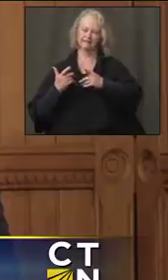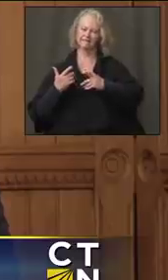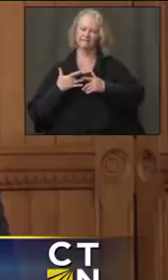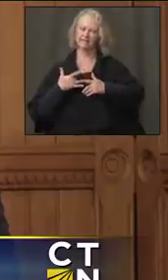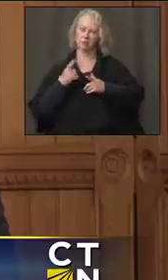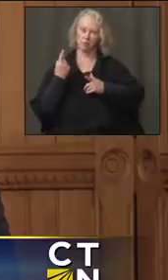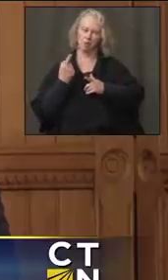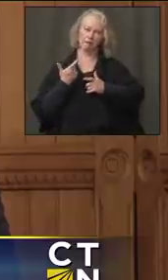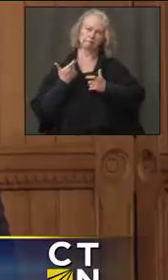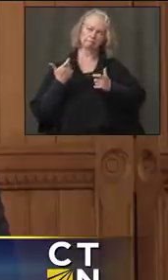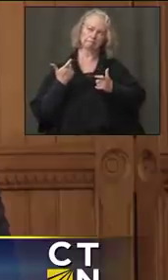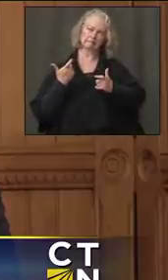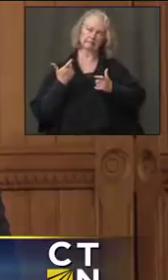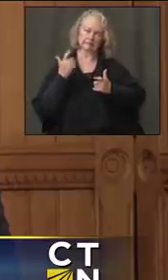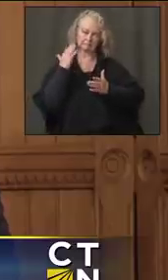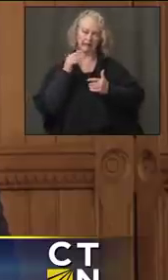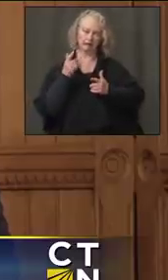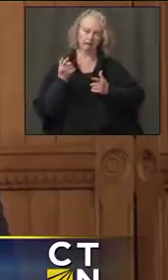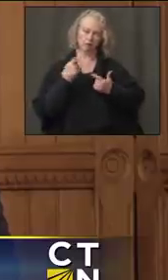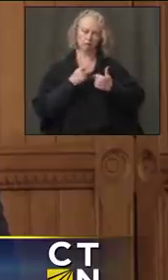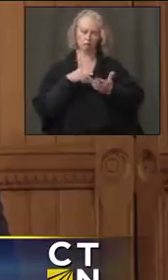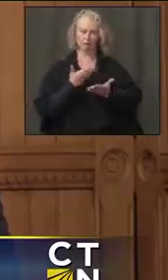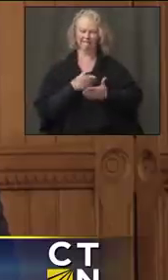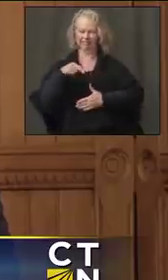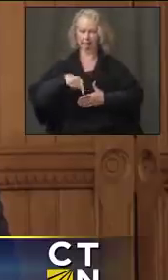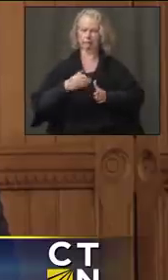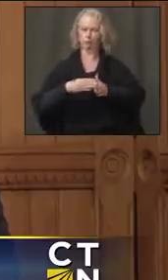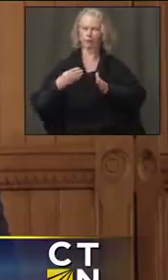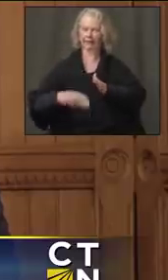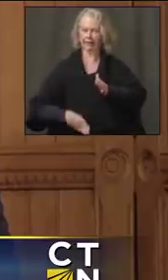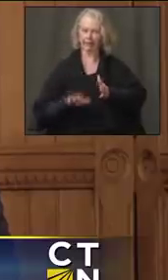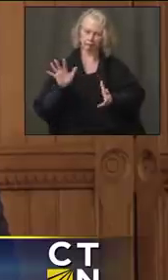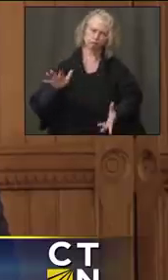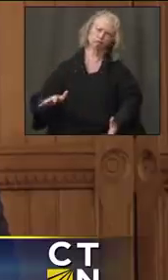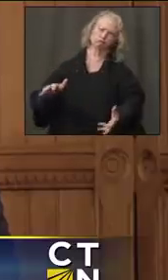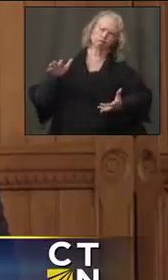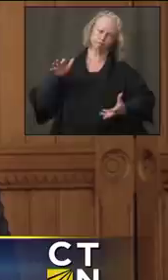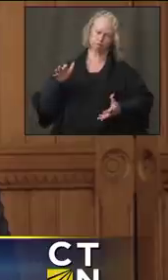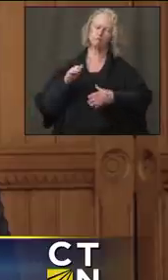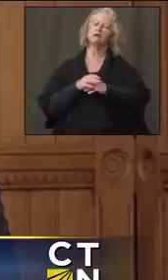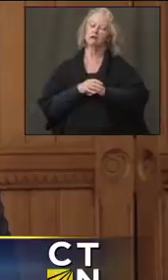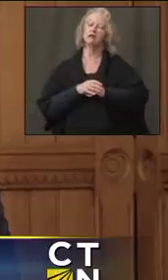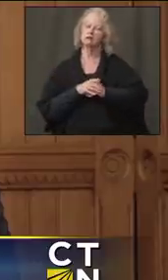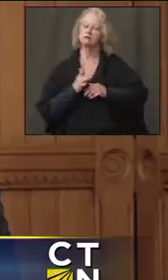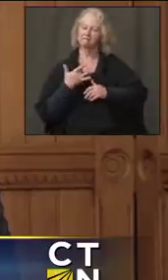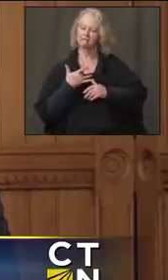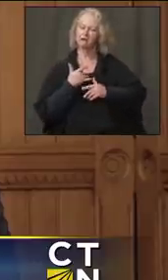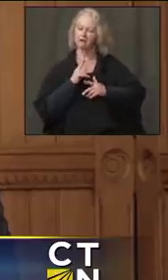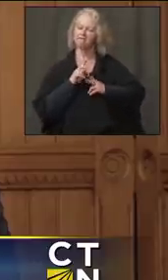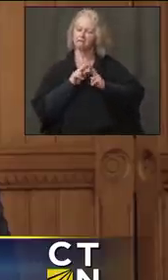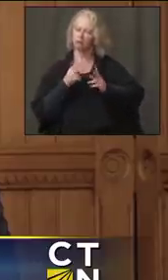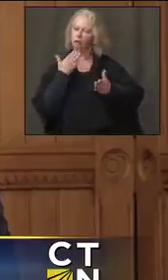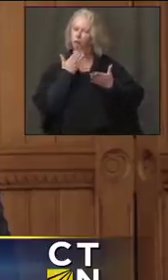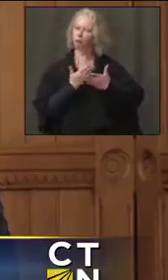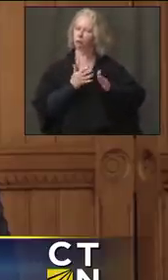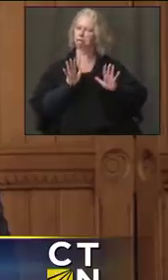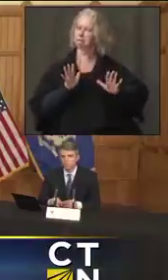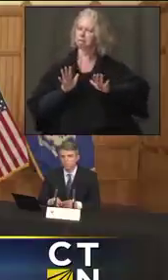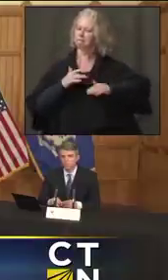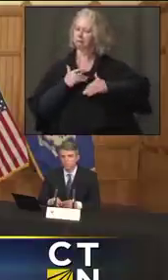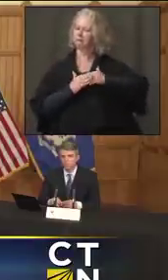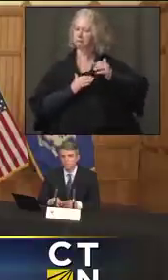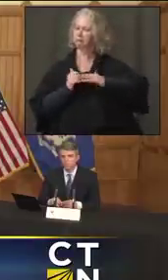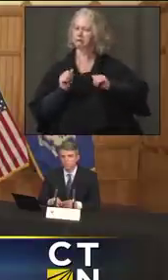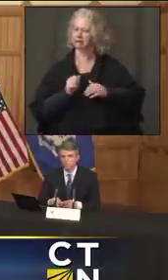large delivery this weekend. So we are in very good shape from a PPE perspective at this point.